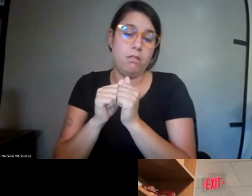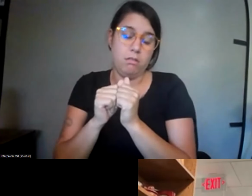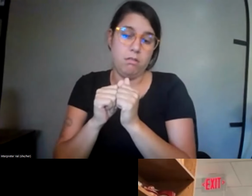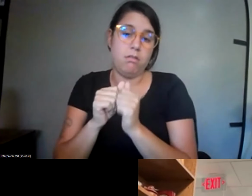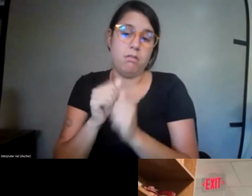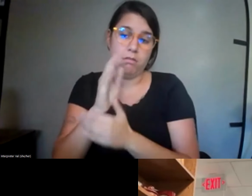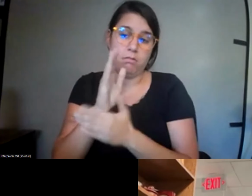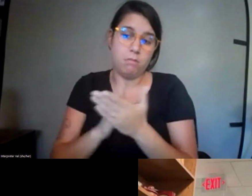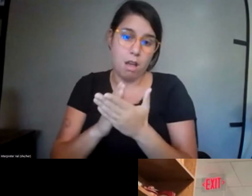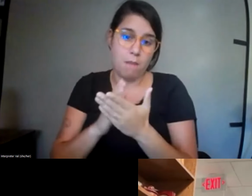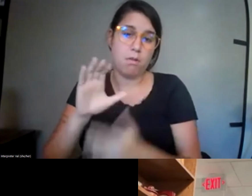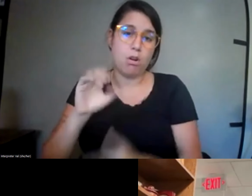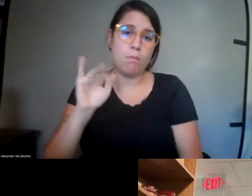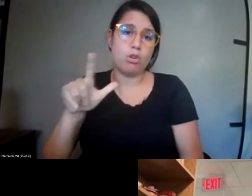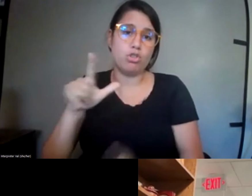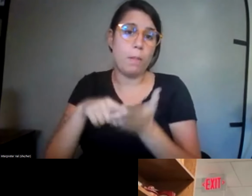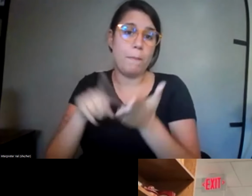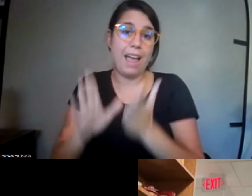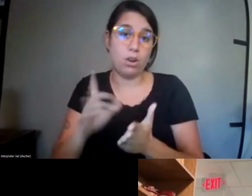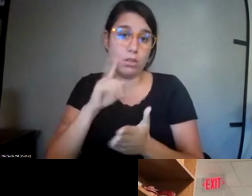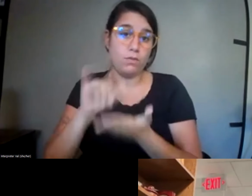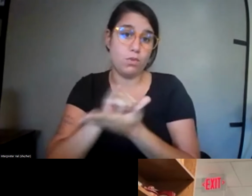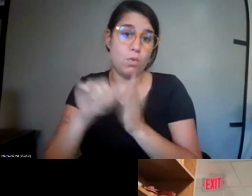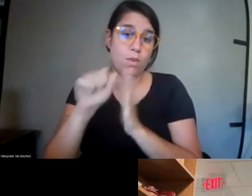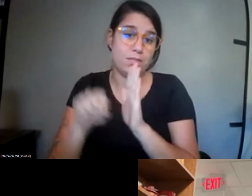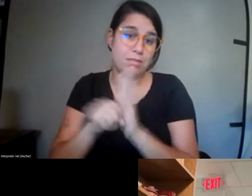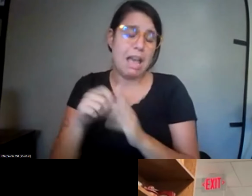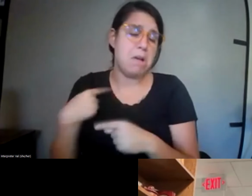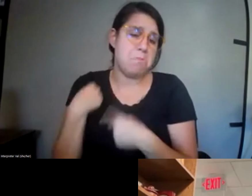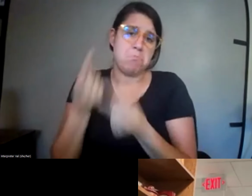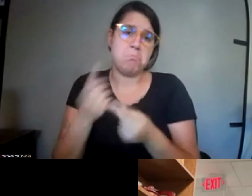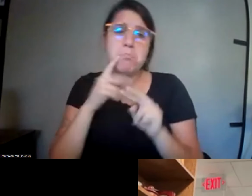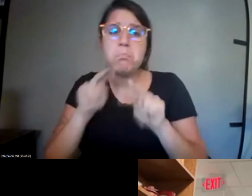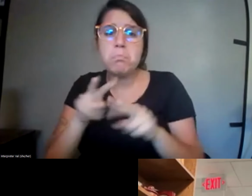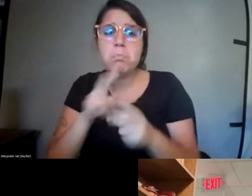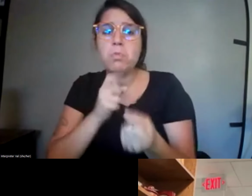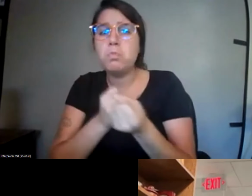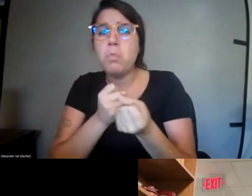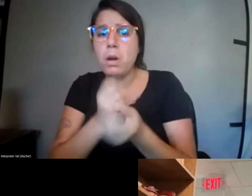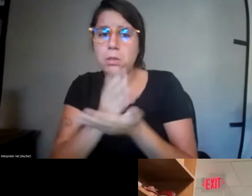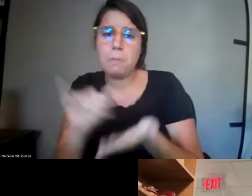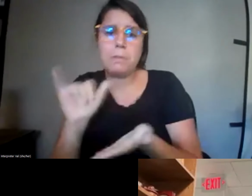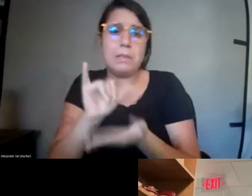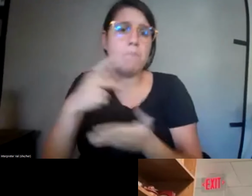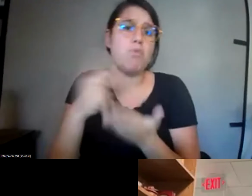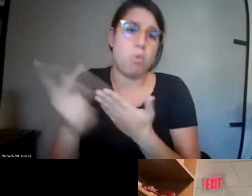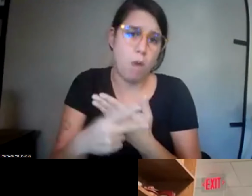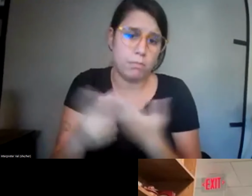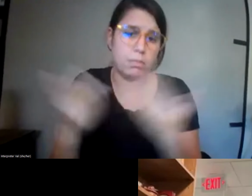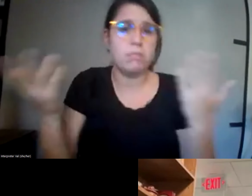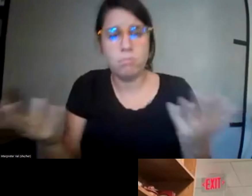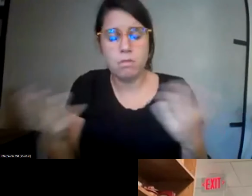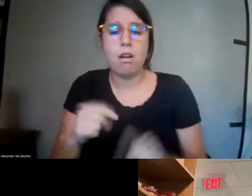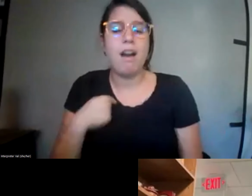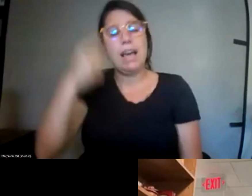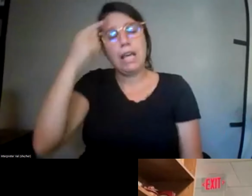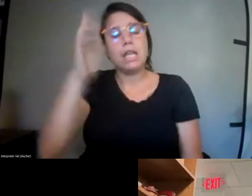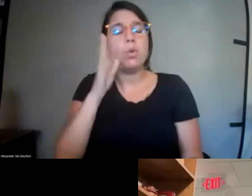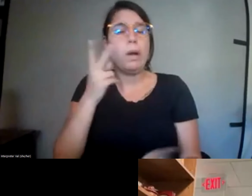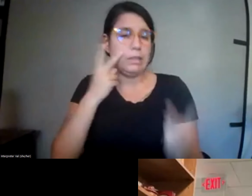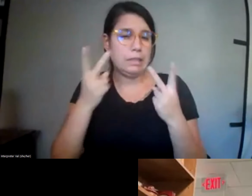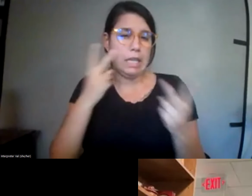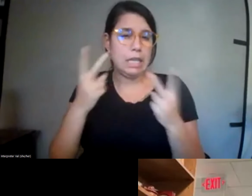with some of the commercial payers in New York State have been looking at supporting some of those same programs. So I think that you will see